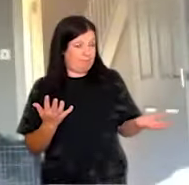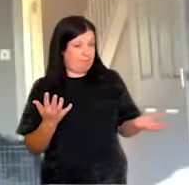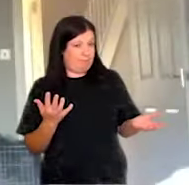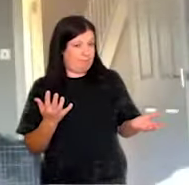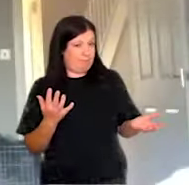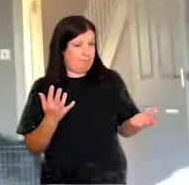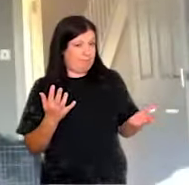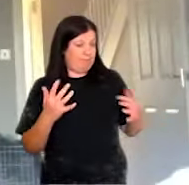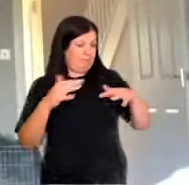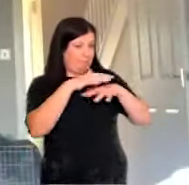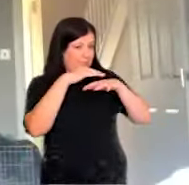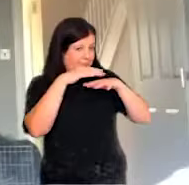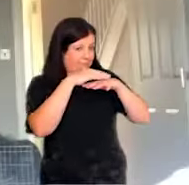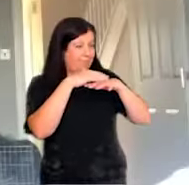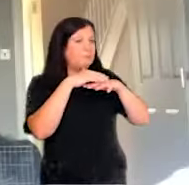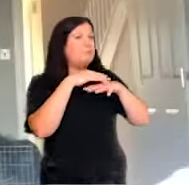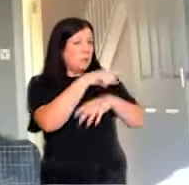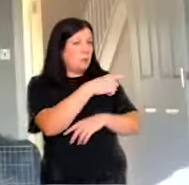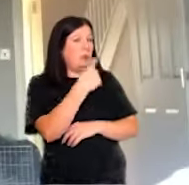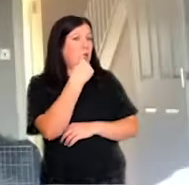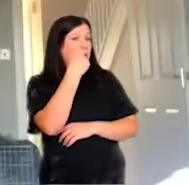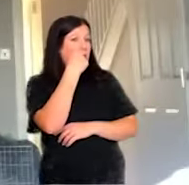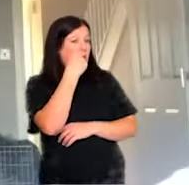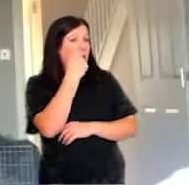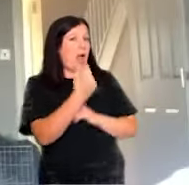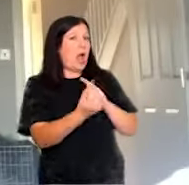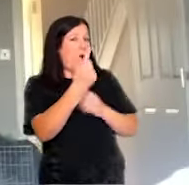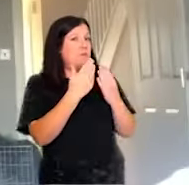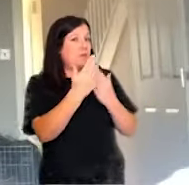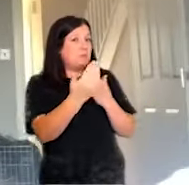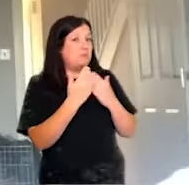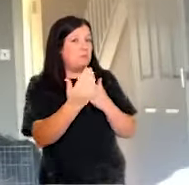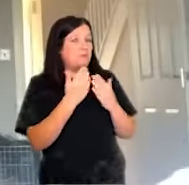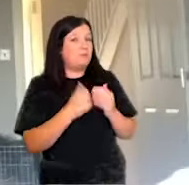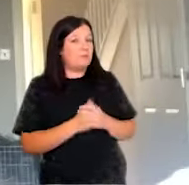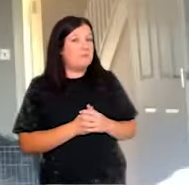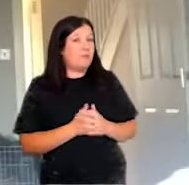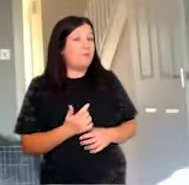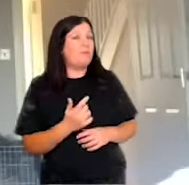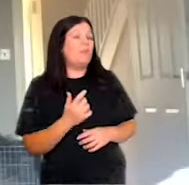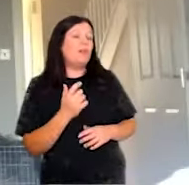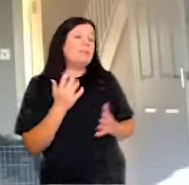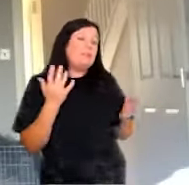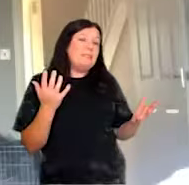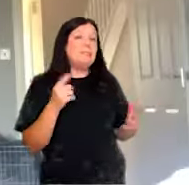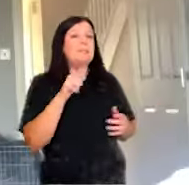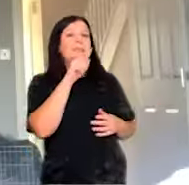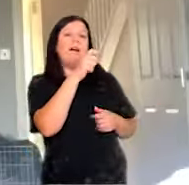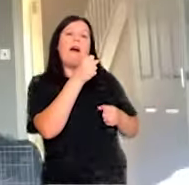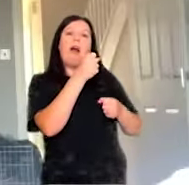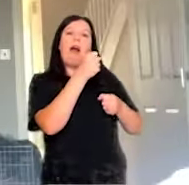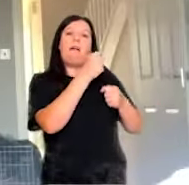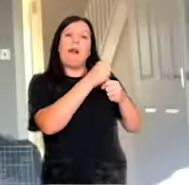just say, keep your ears open. There may be some